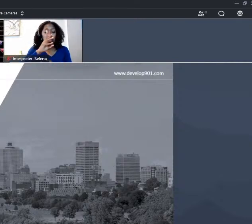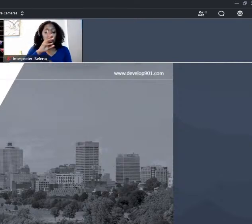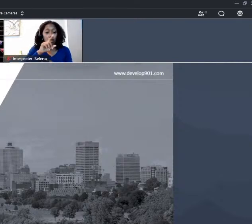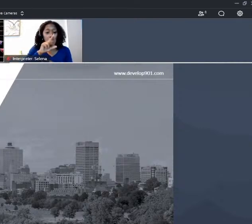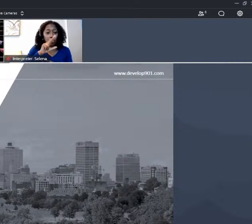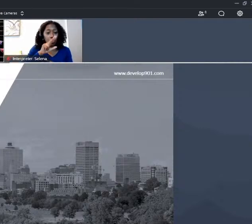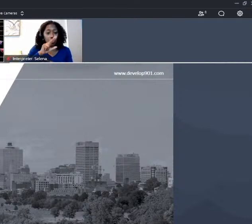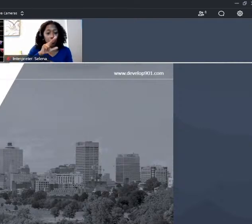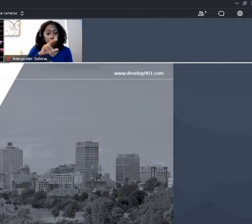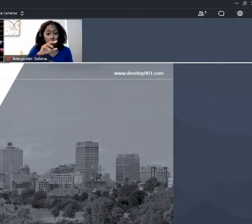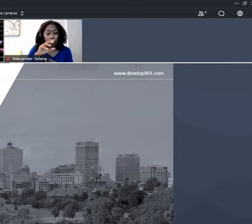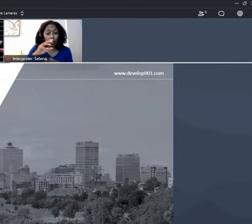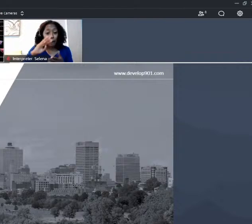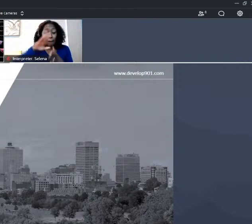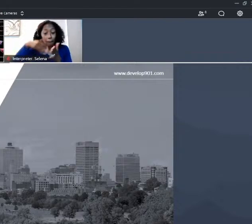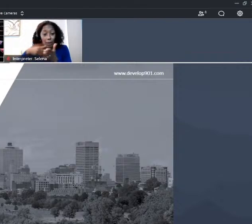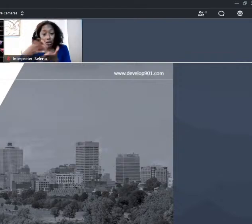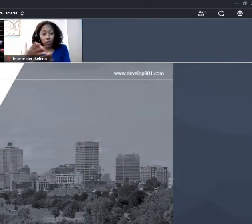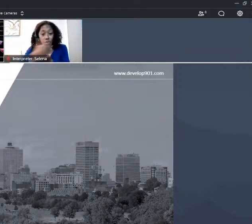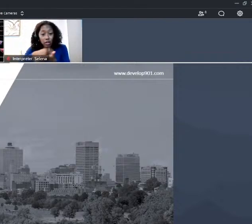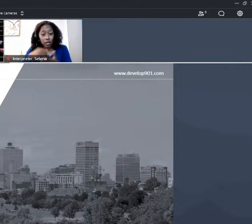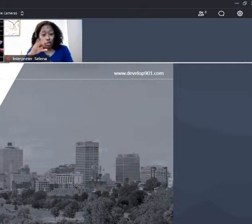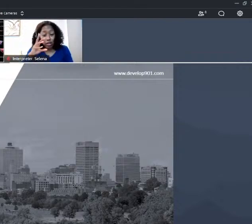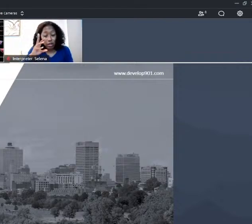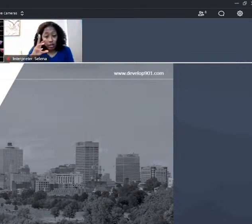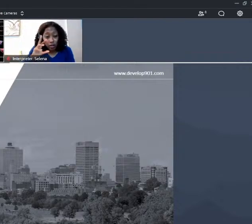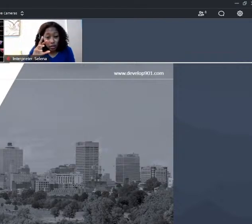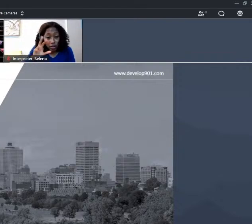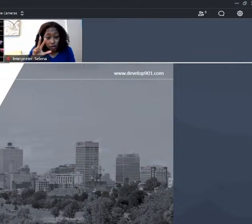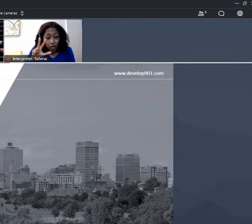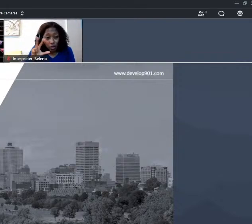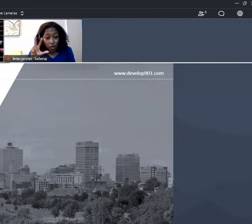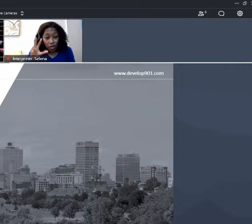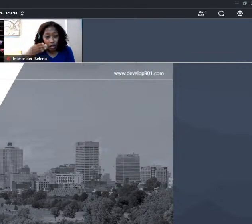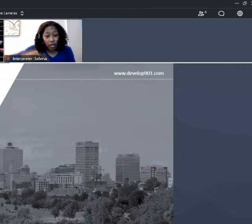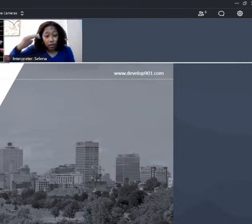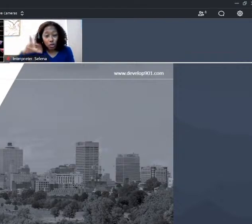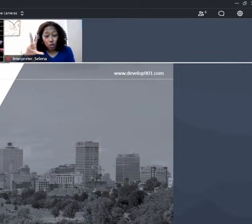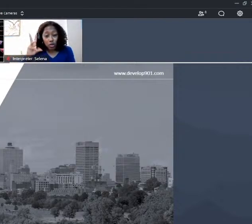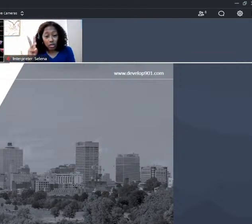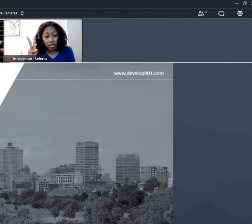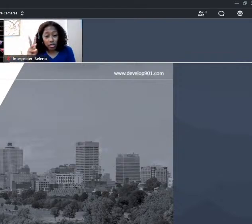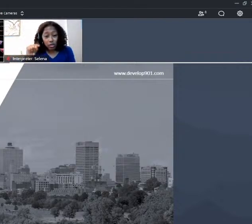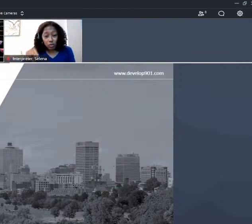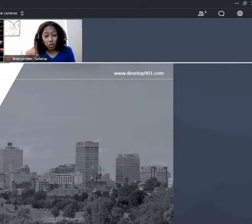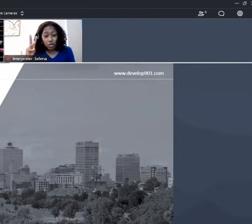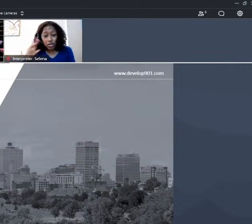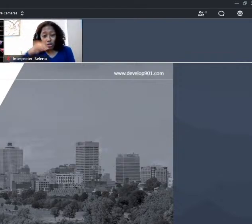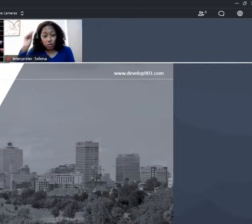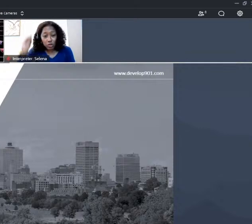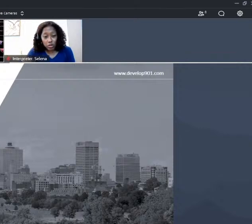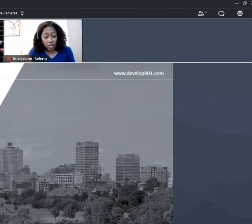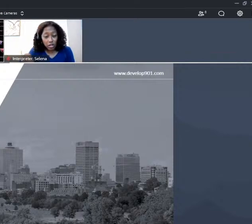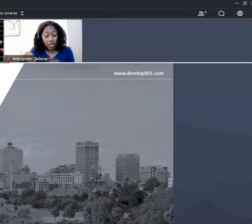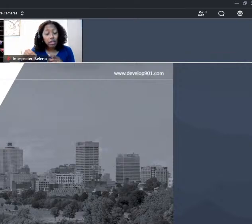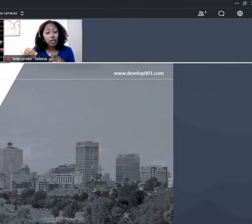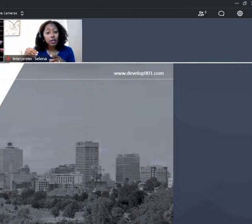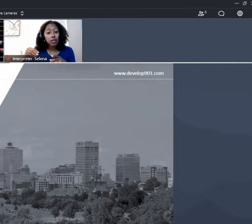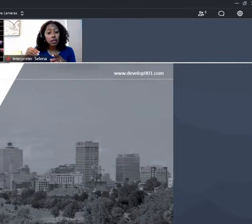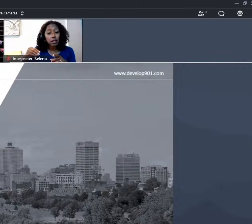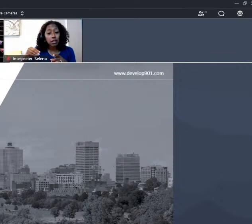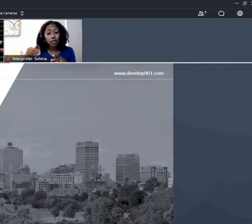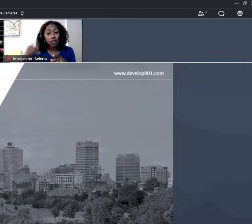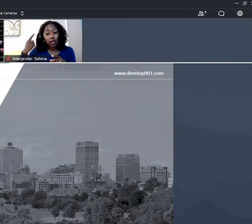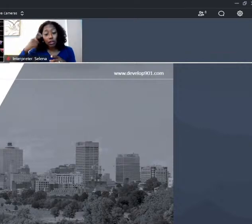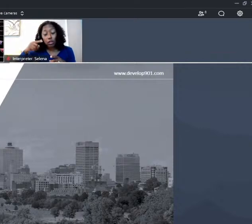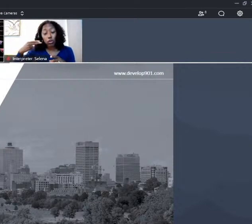is 27.3%, and upper income is 36.6% of households, accordingly, are in